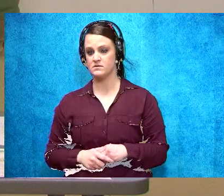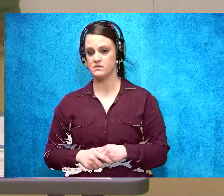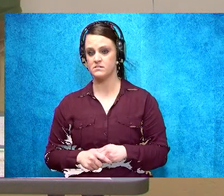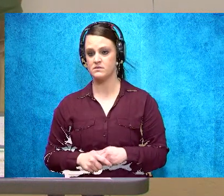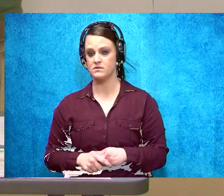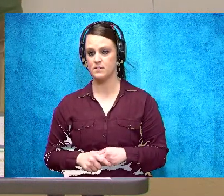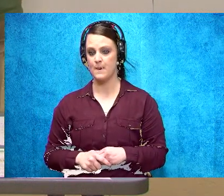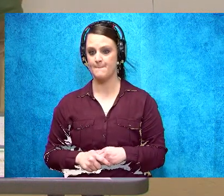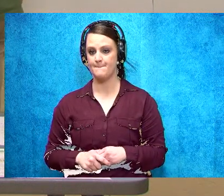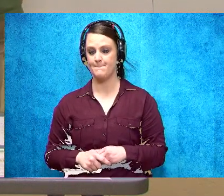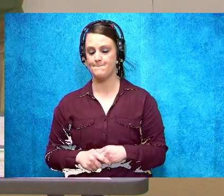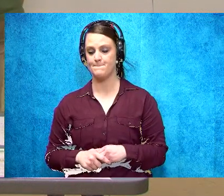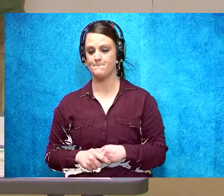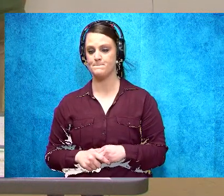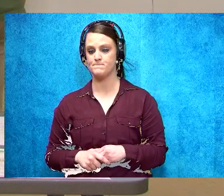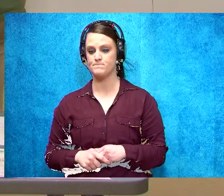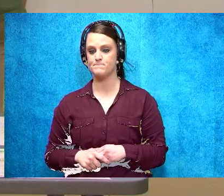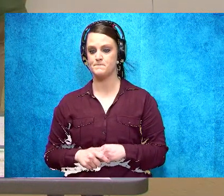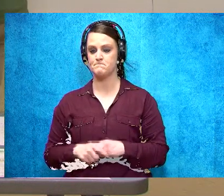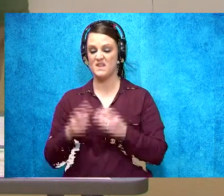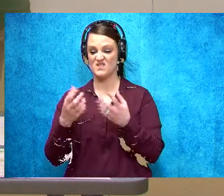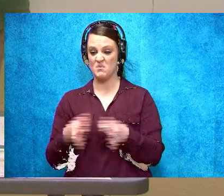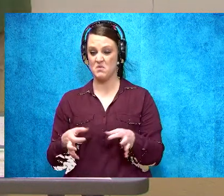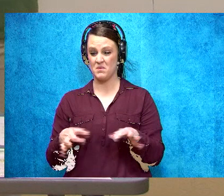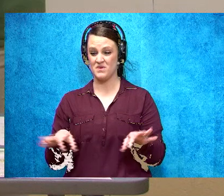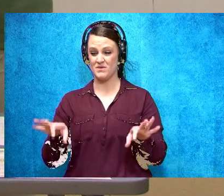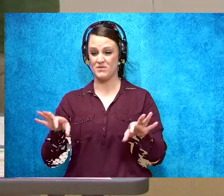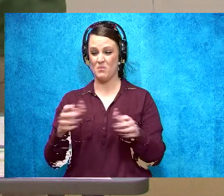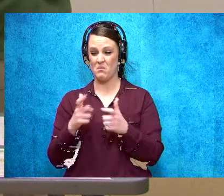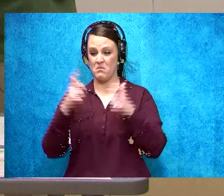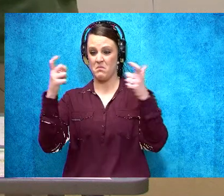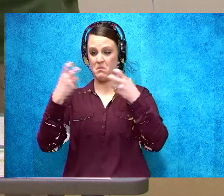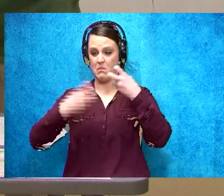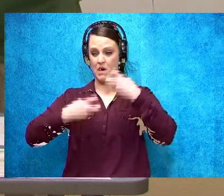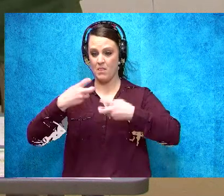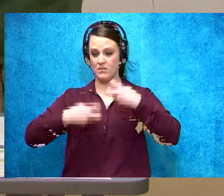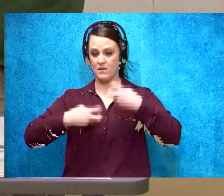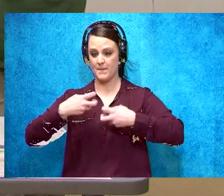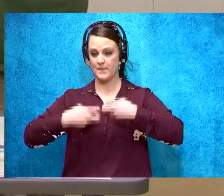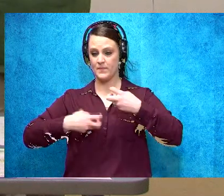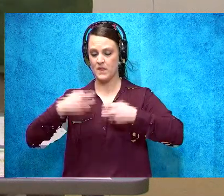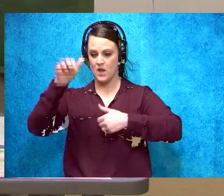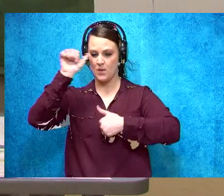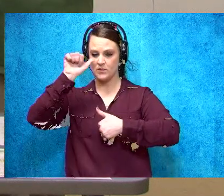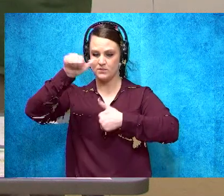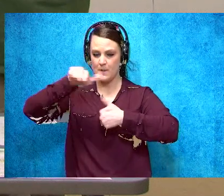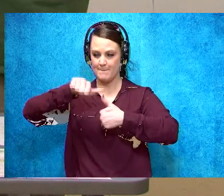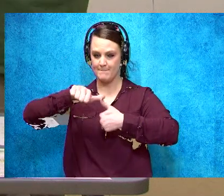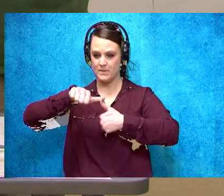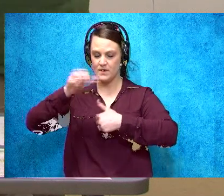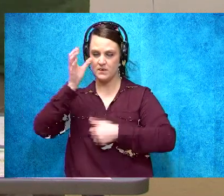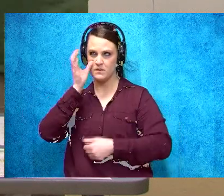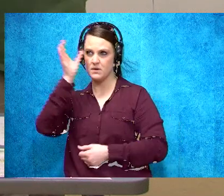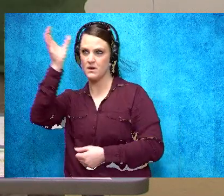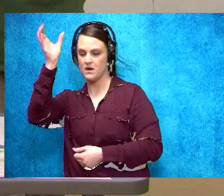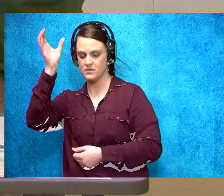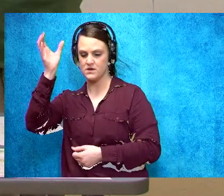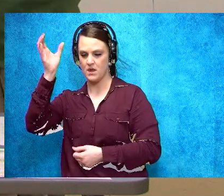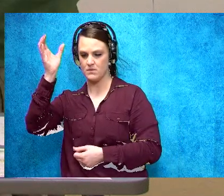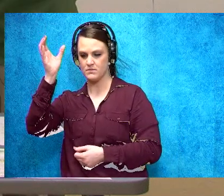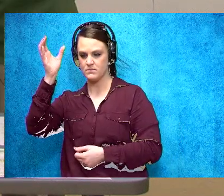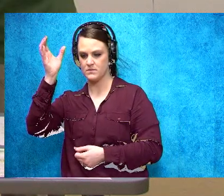And one of the big things I think that they were having problems with was remembering those concepts.